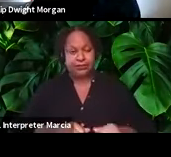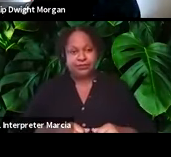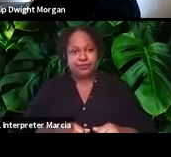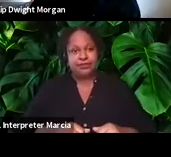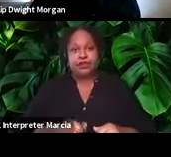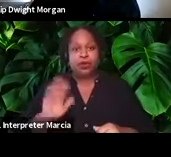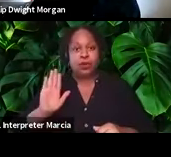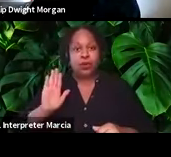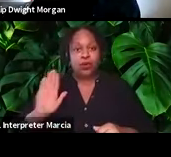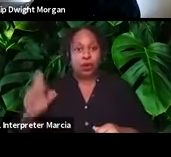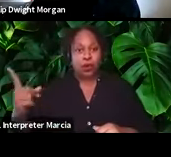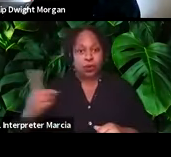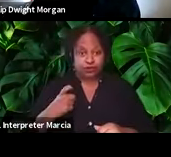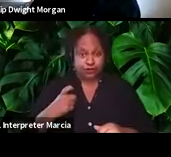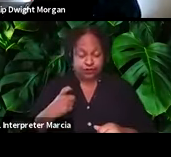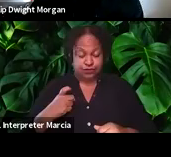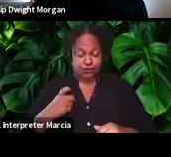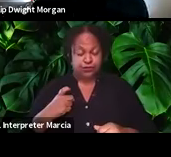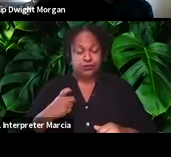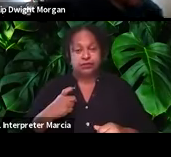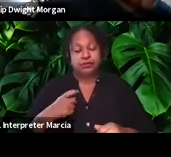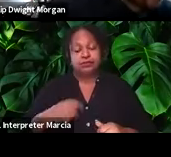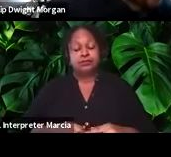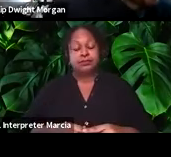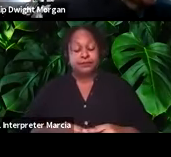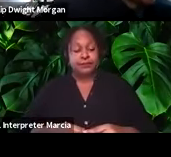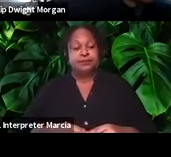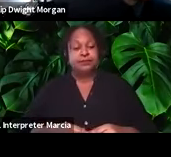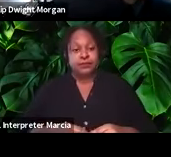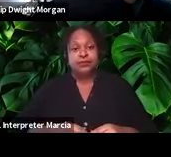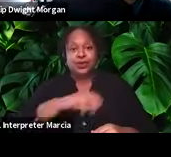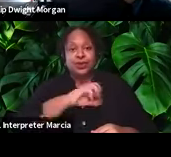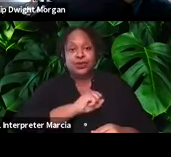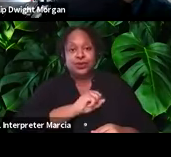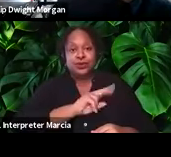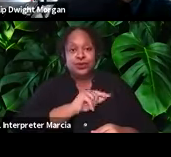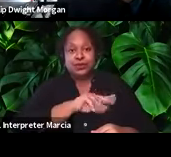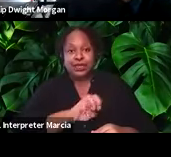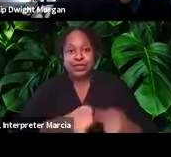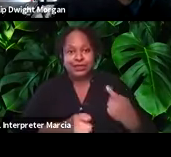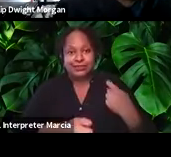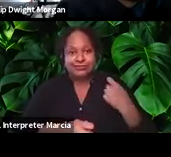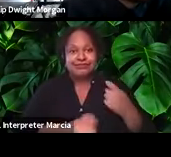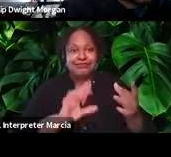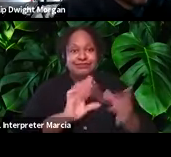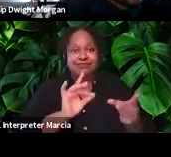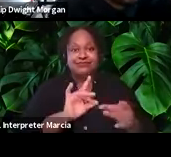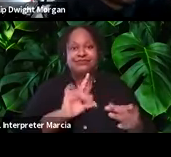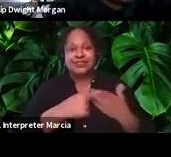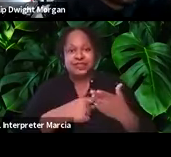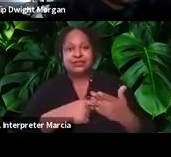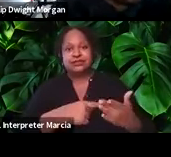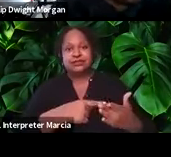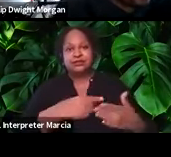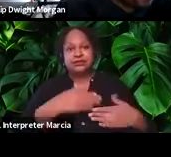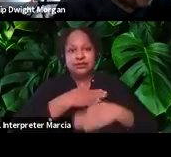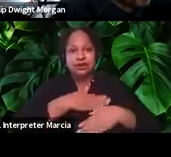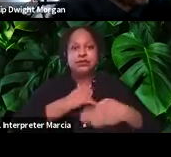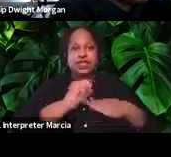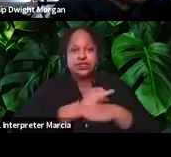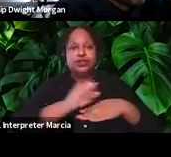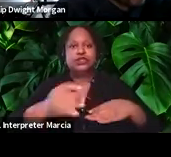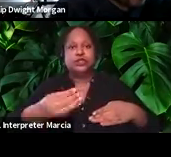to your question, I think you know, Suzanne earlier was talking about how within the culinary or the hospitality